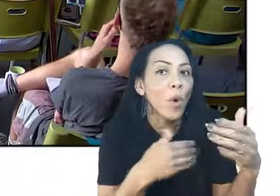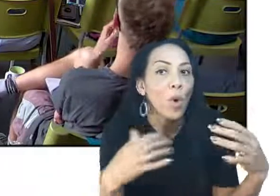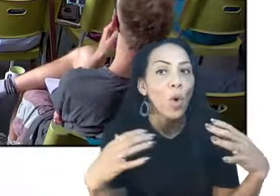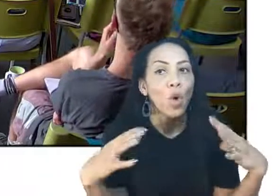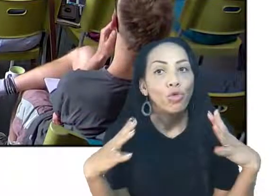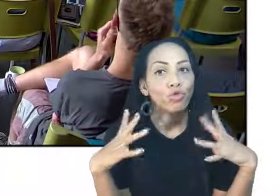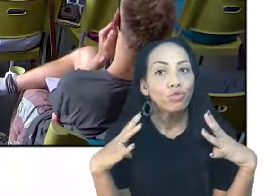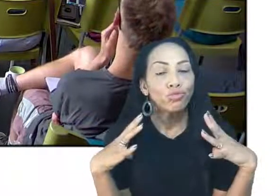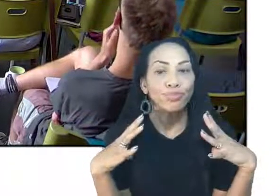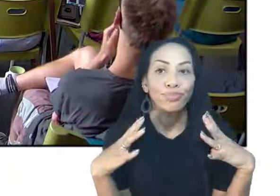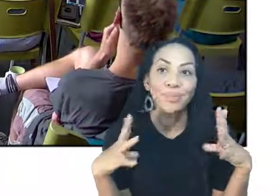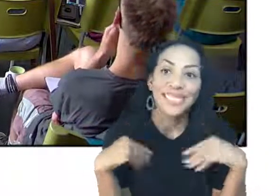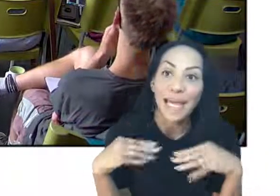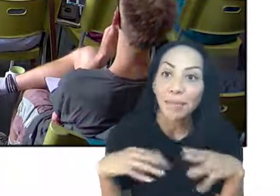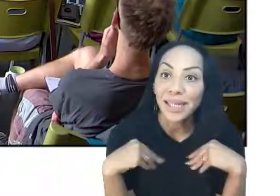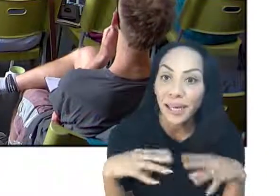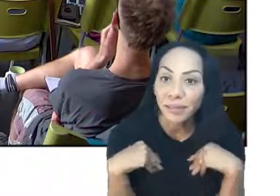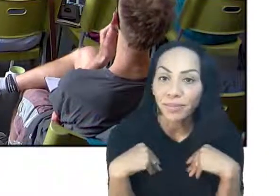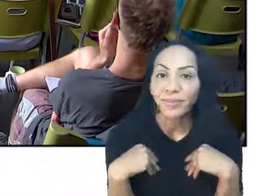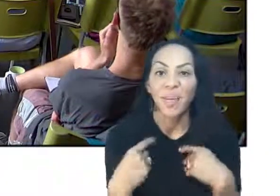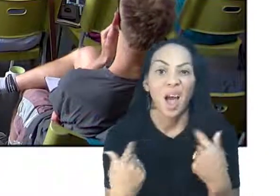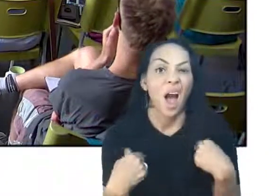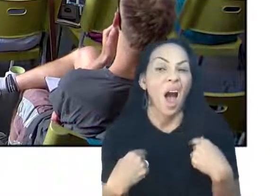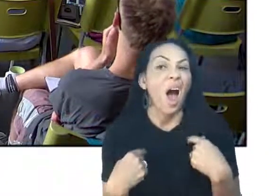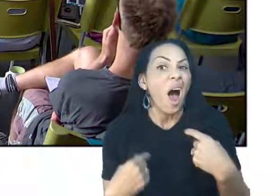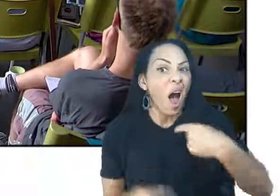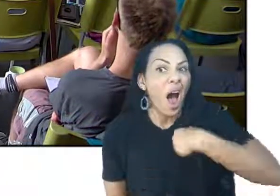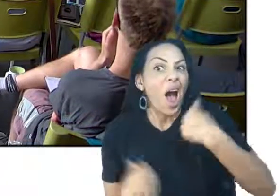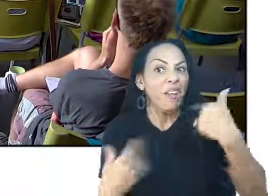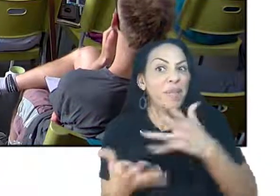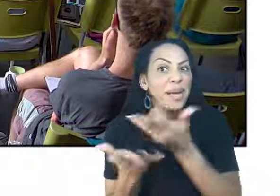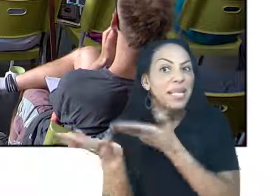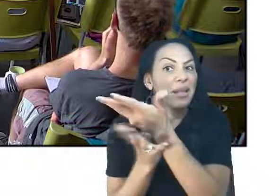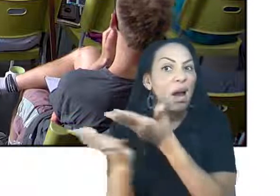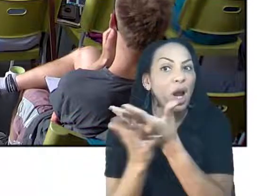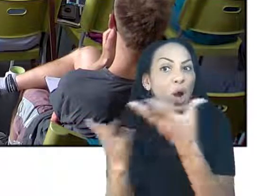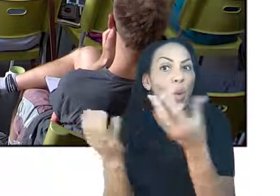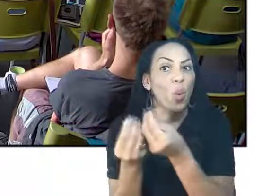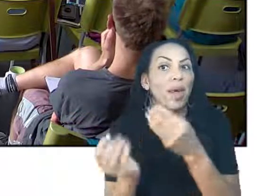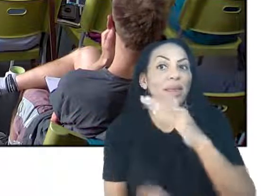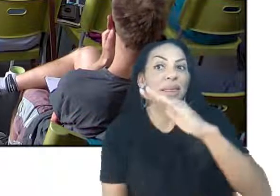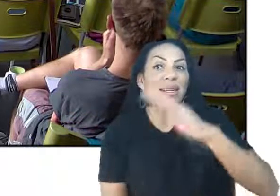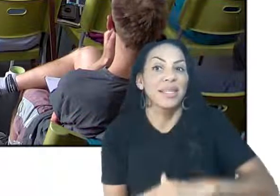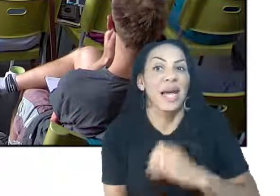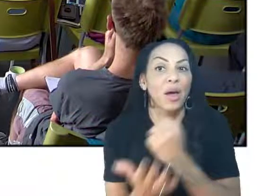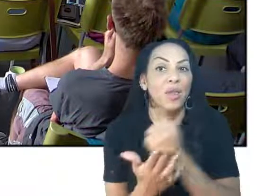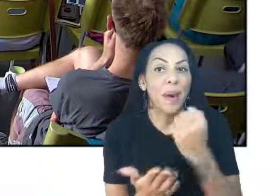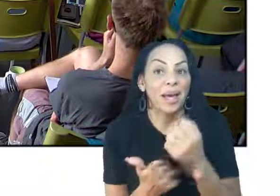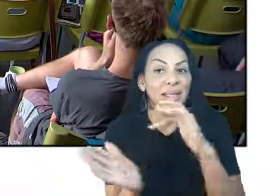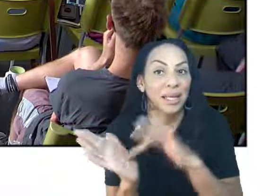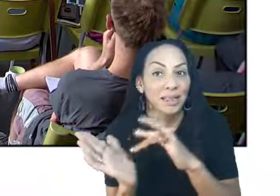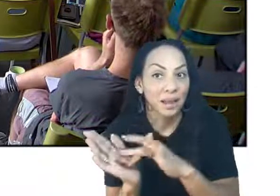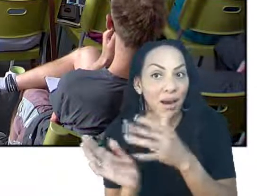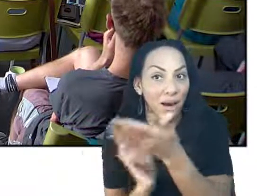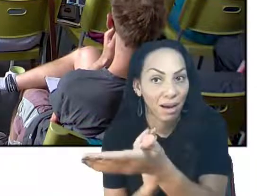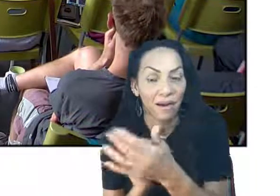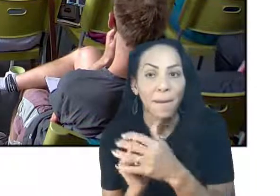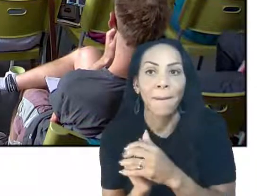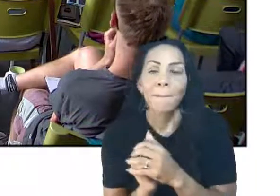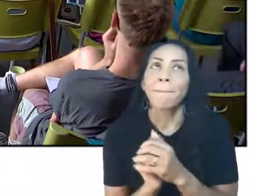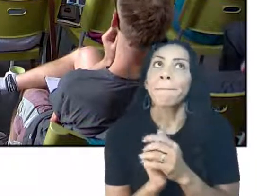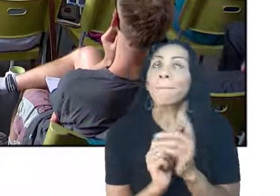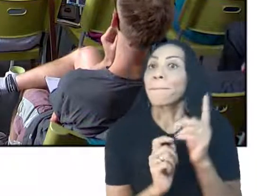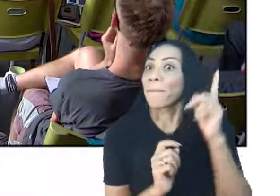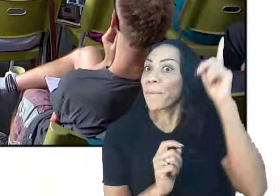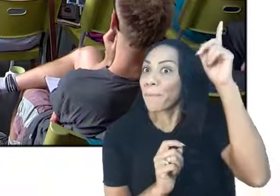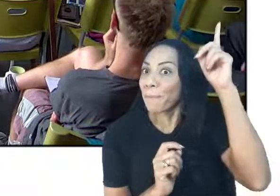but basically, the sad thing is that when that happened, there was a rest space. It's just that none of the security team or the front of house